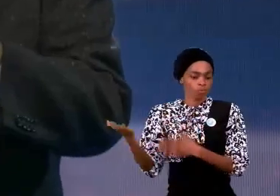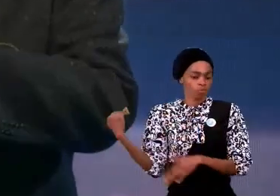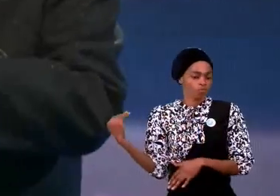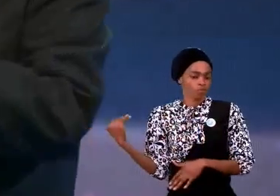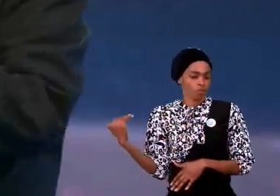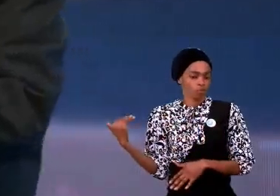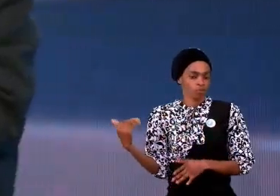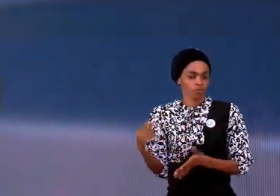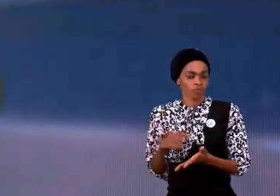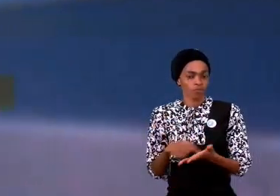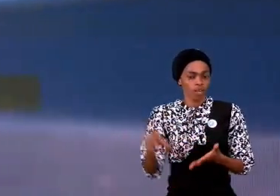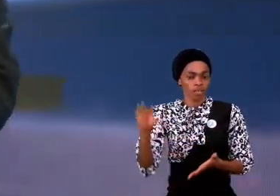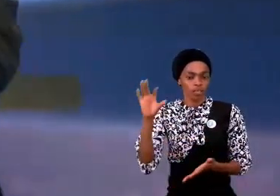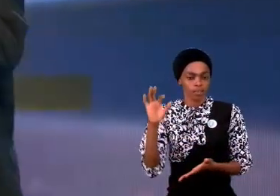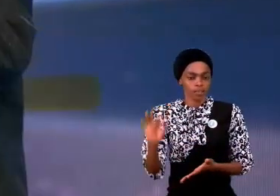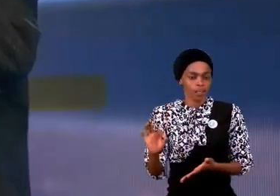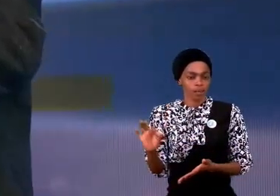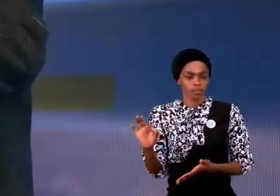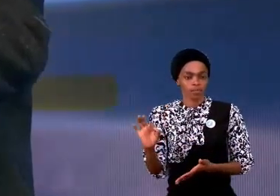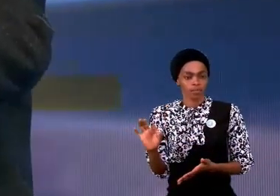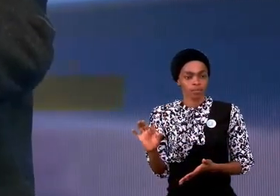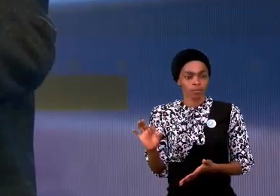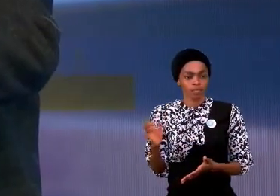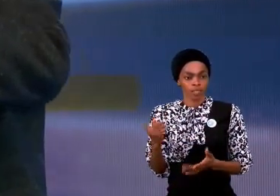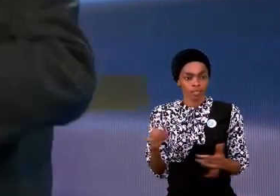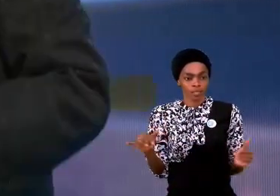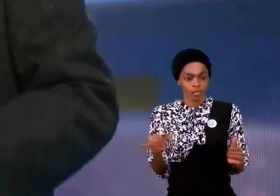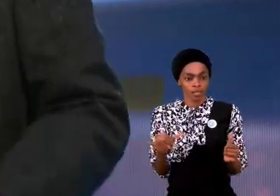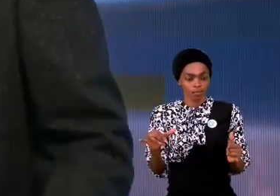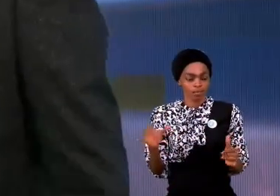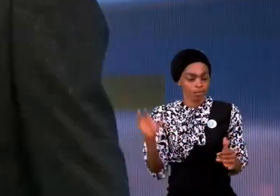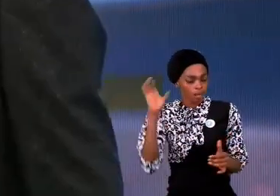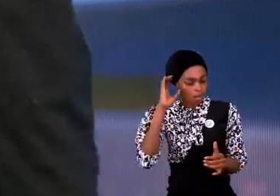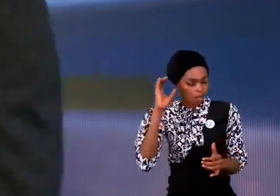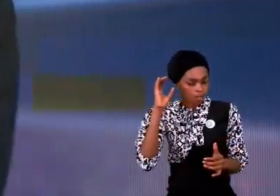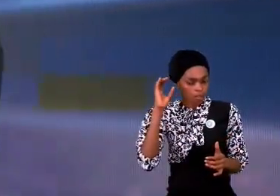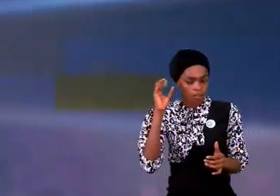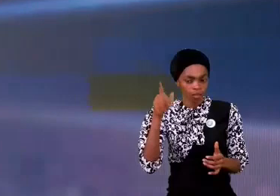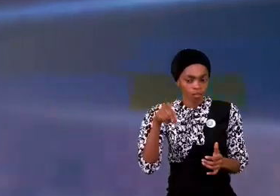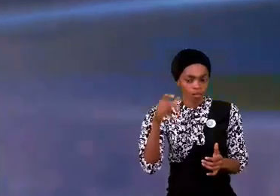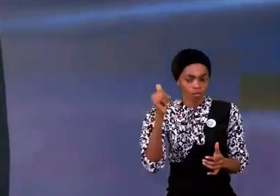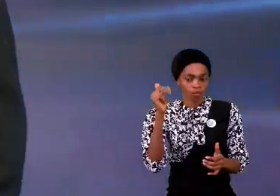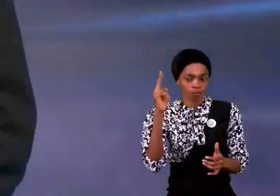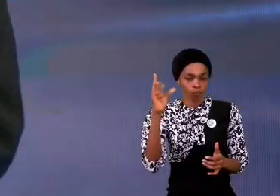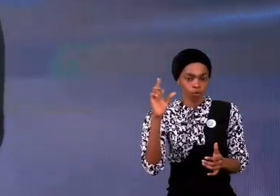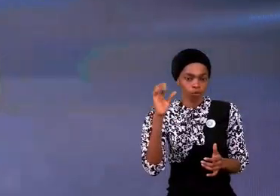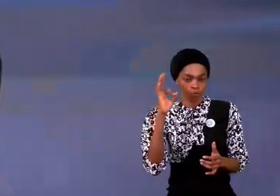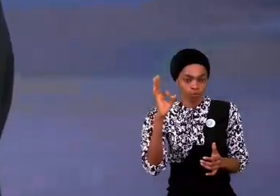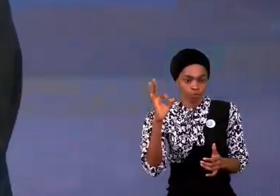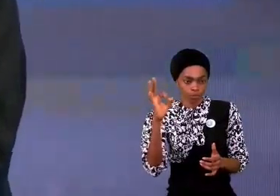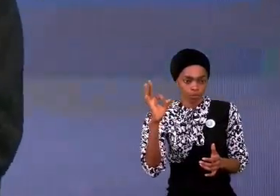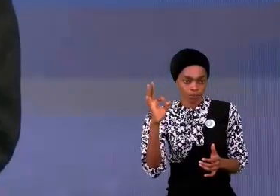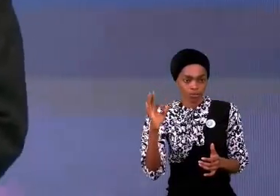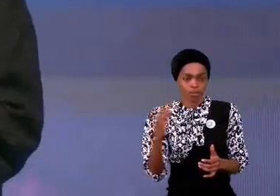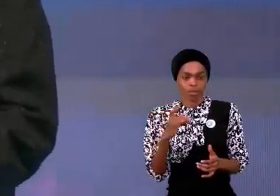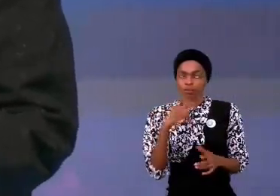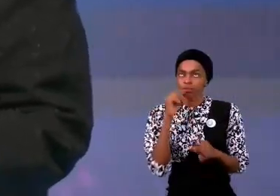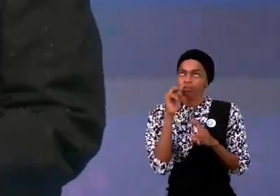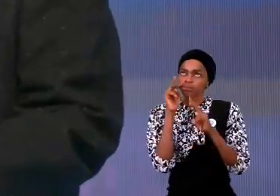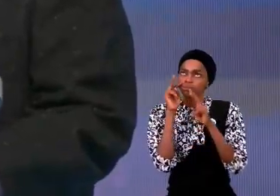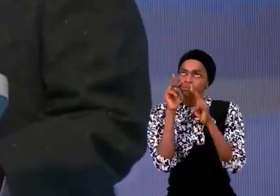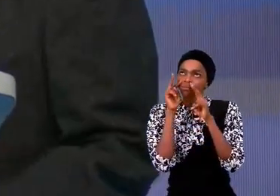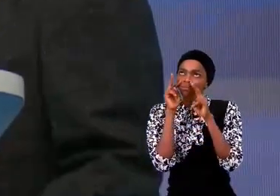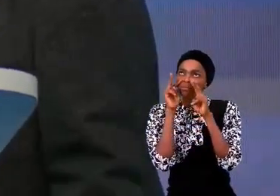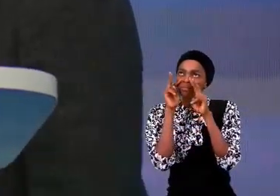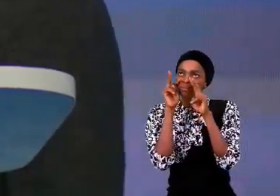who steadfastly beholding him and perceiving that he had faith to be